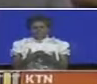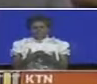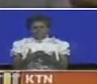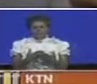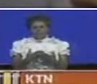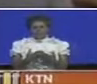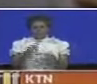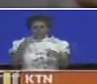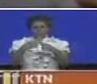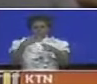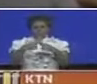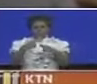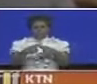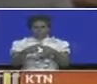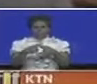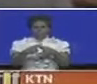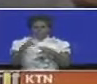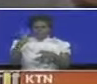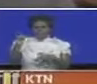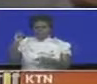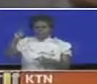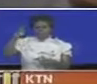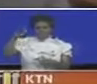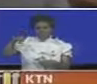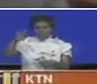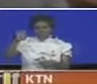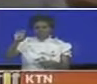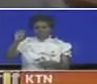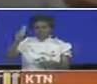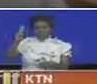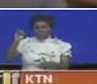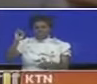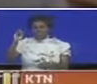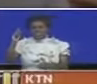by the name Mpekedo Unita Rizik,